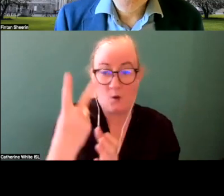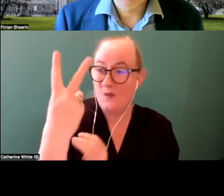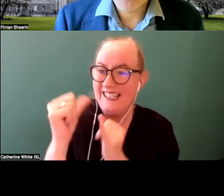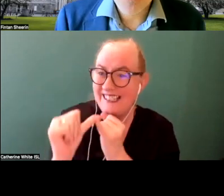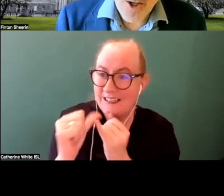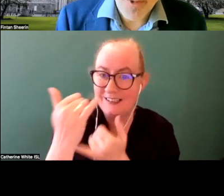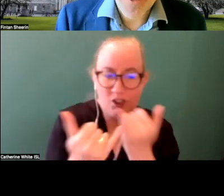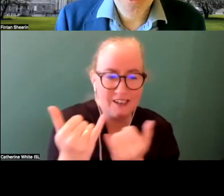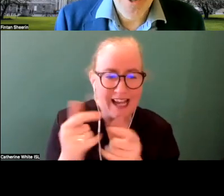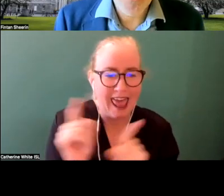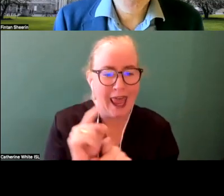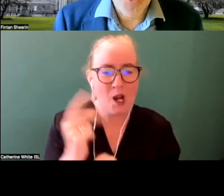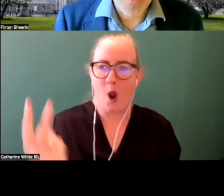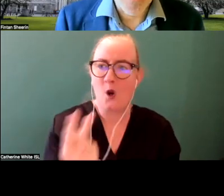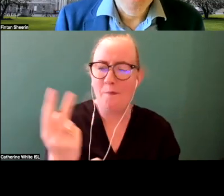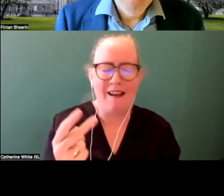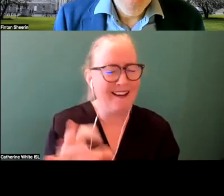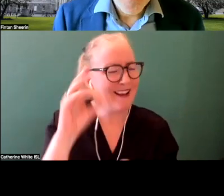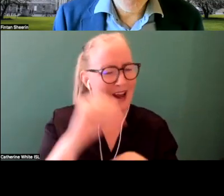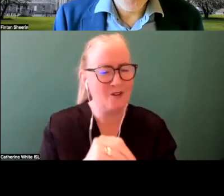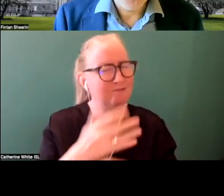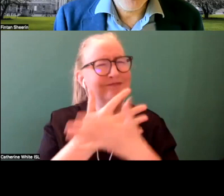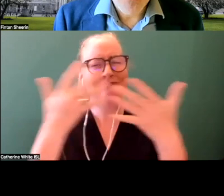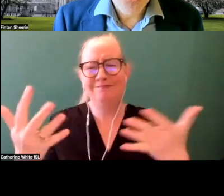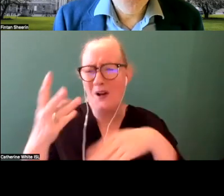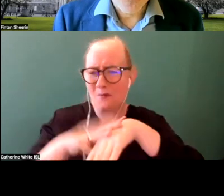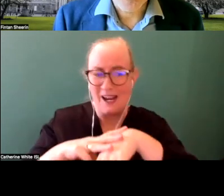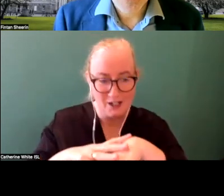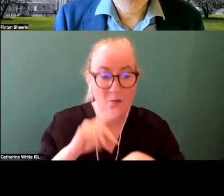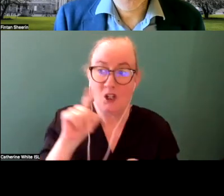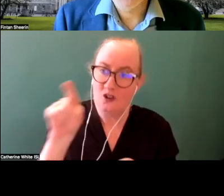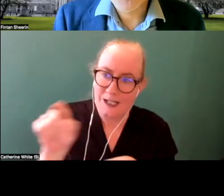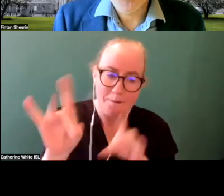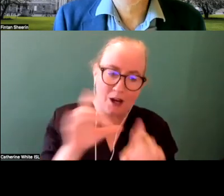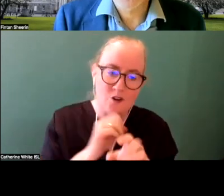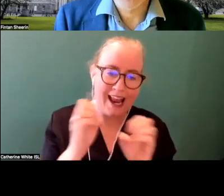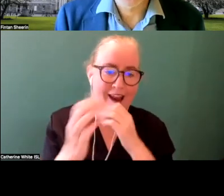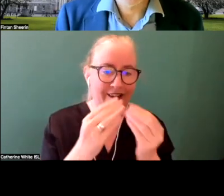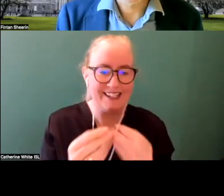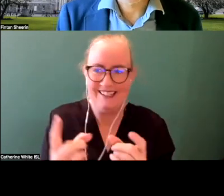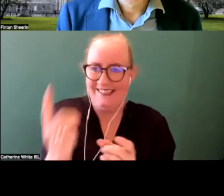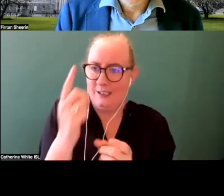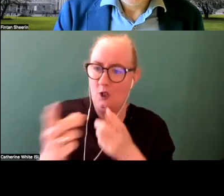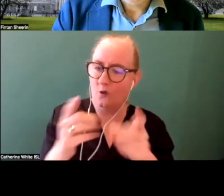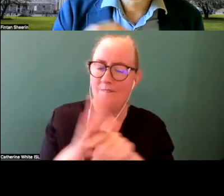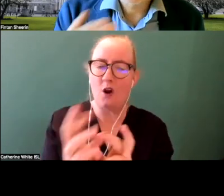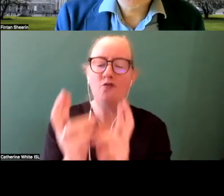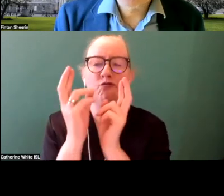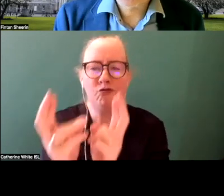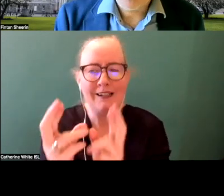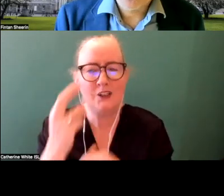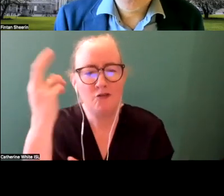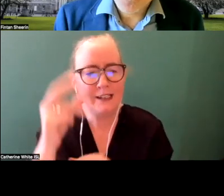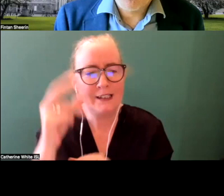years. They were like a couple. They got on so well. So she made sure that everything was done for the right reasons. I suppose